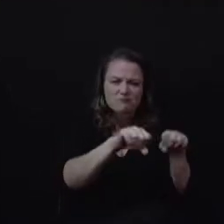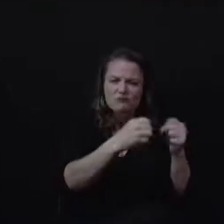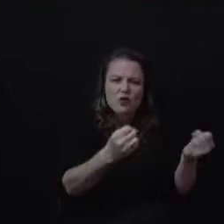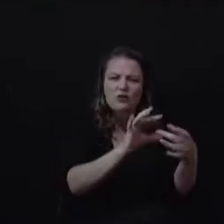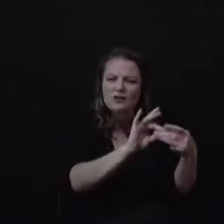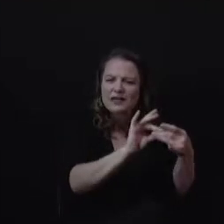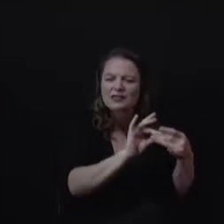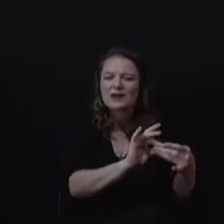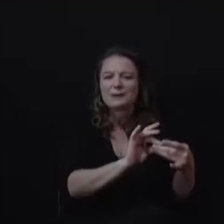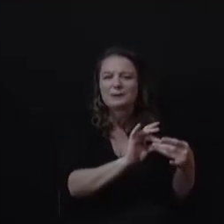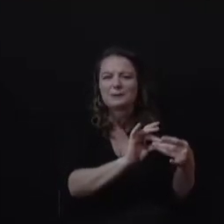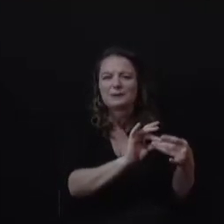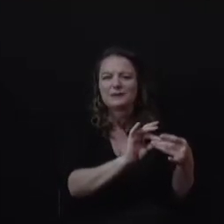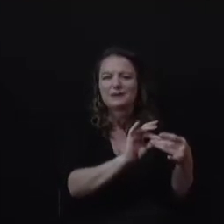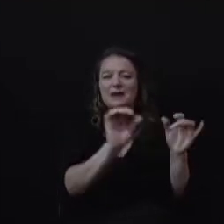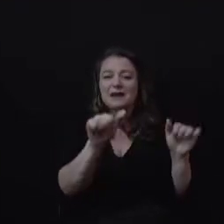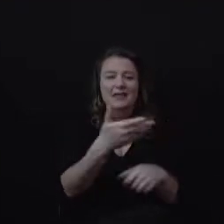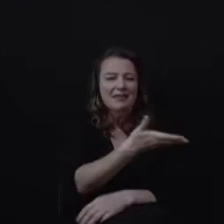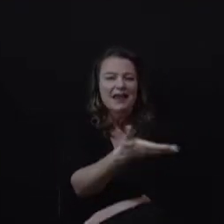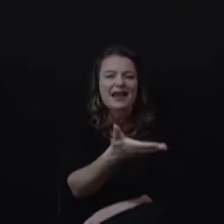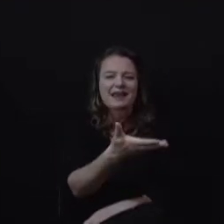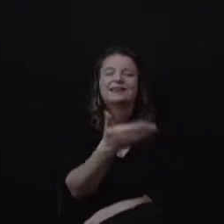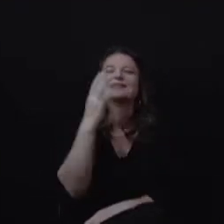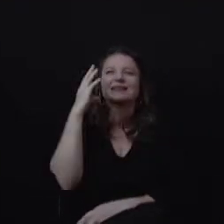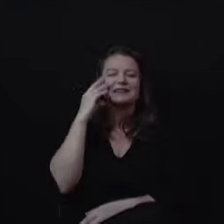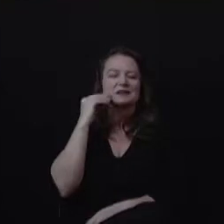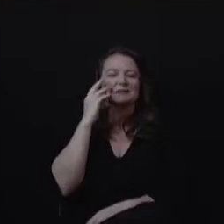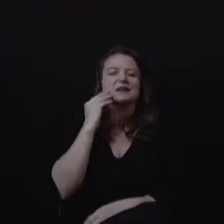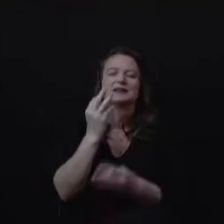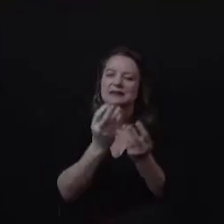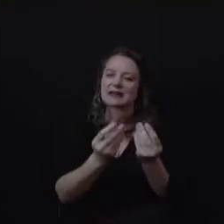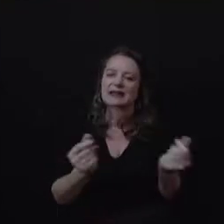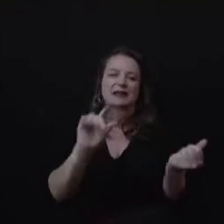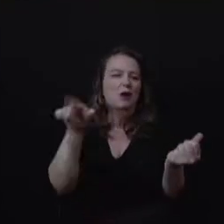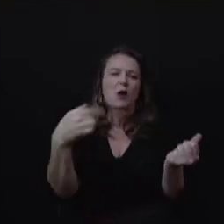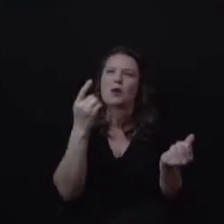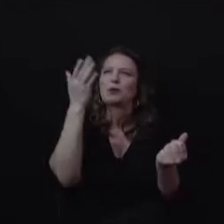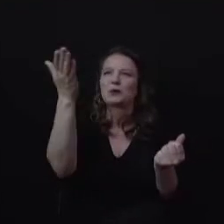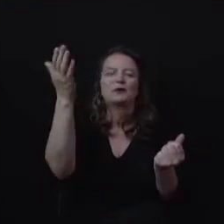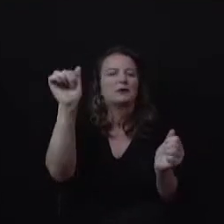facing, may they experience the healing that only you can bring.